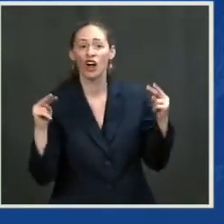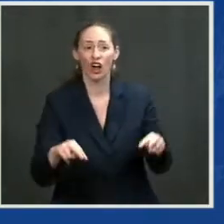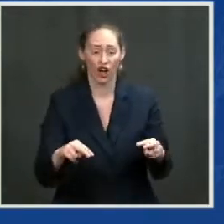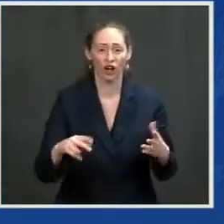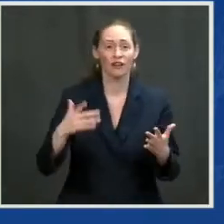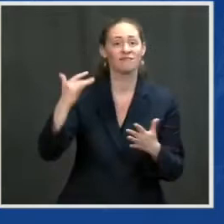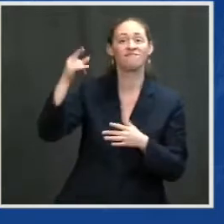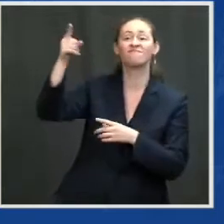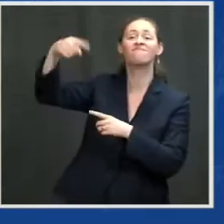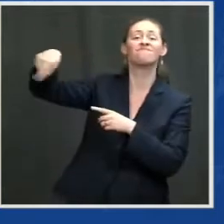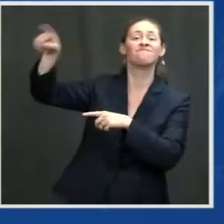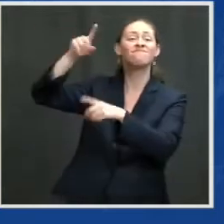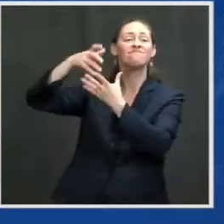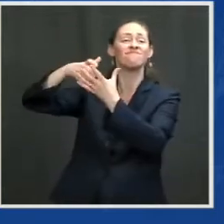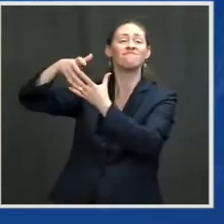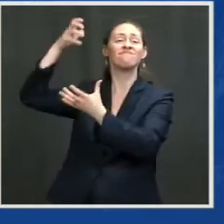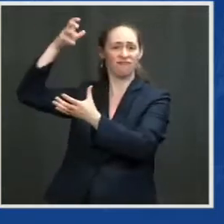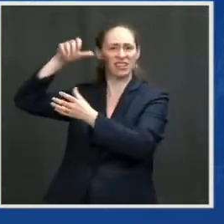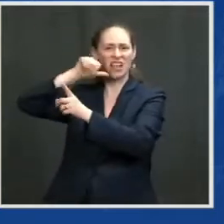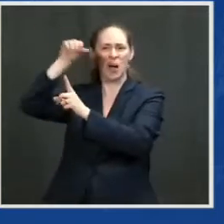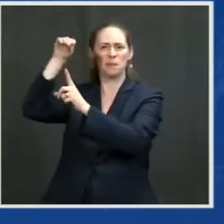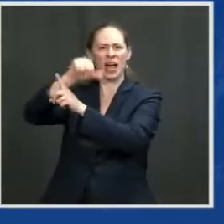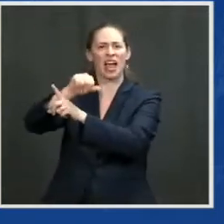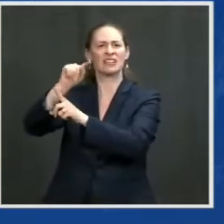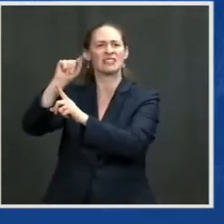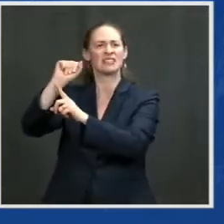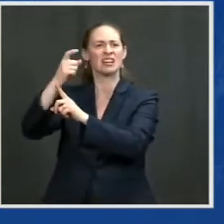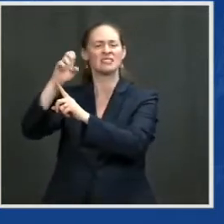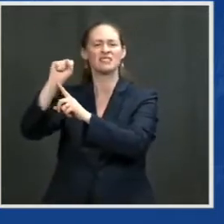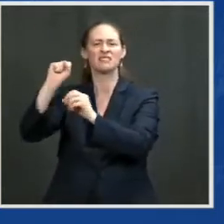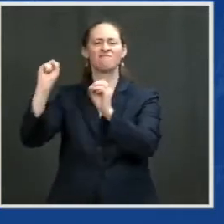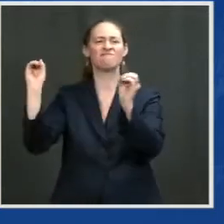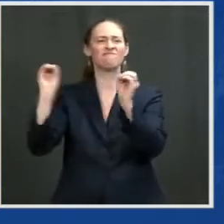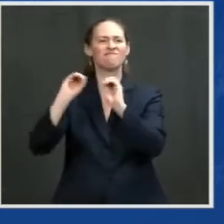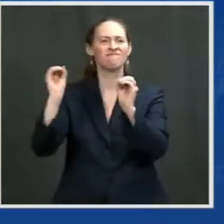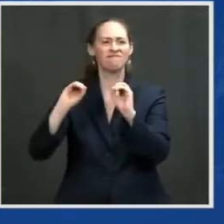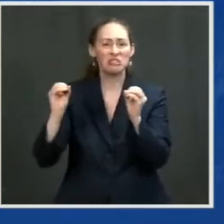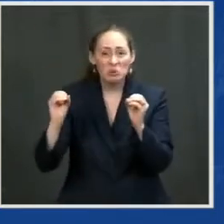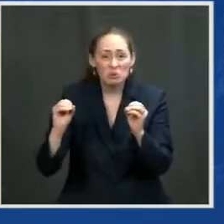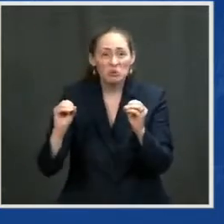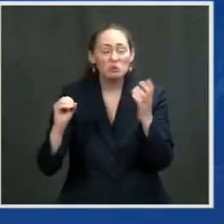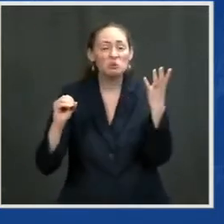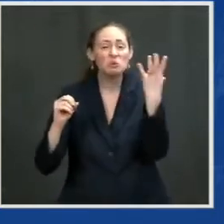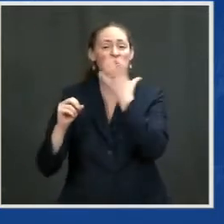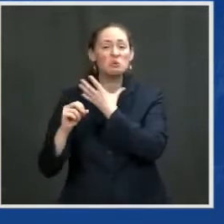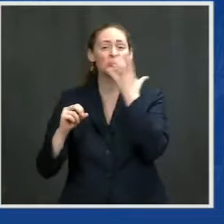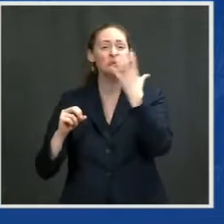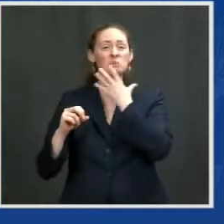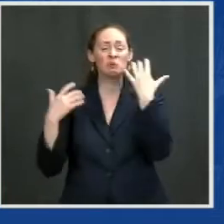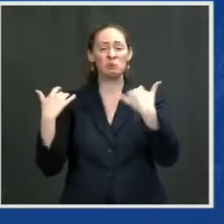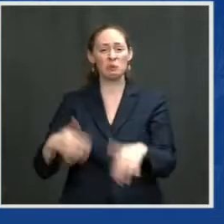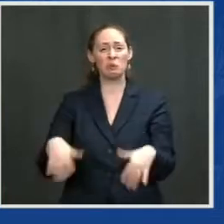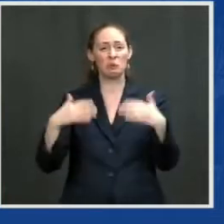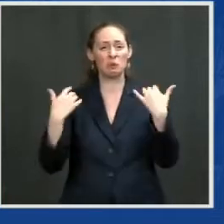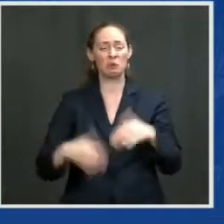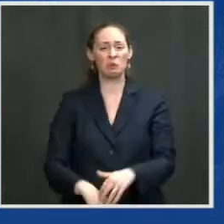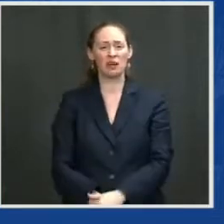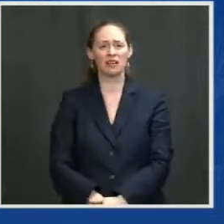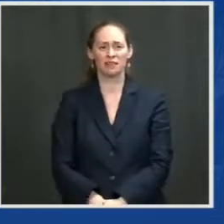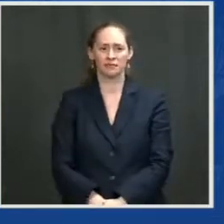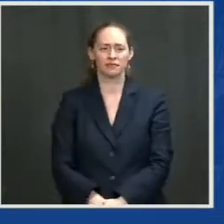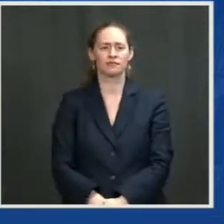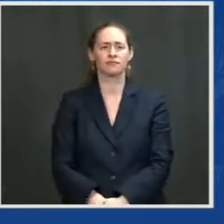$40 billion. Don't pay a penny in tax. If you're a construction worker and your wife's a school